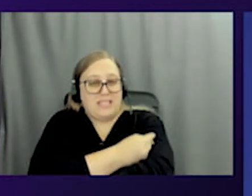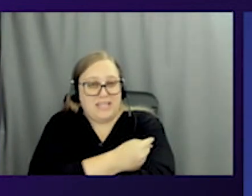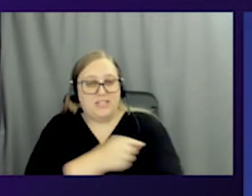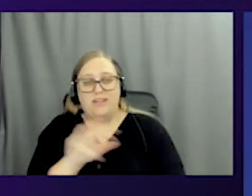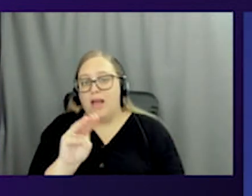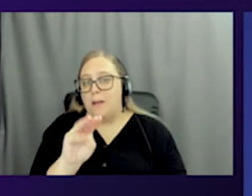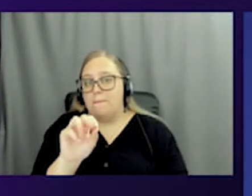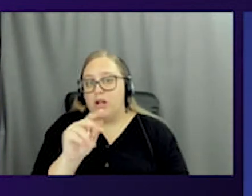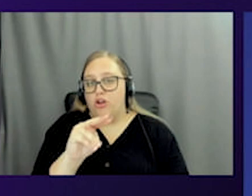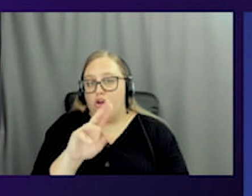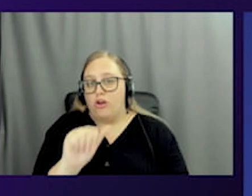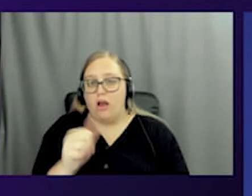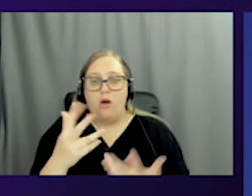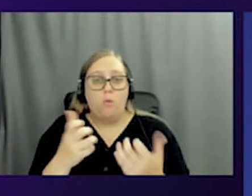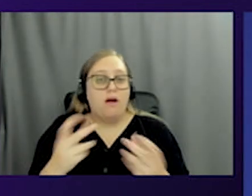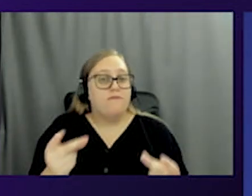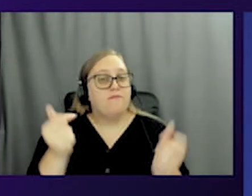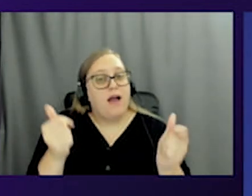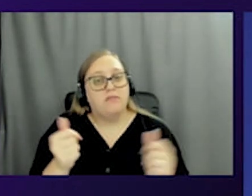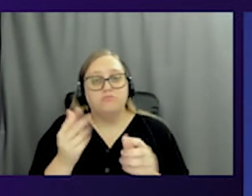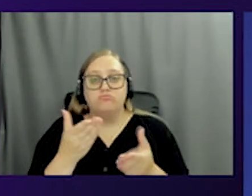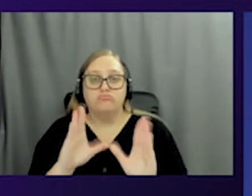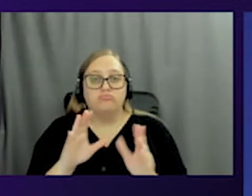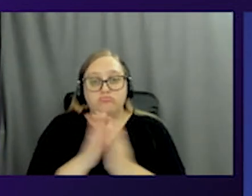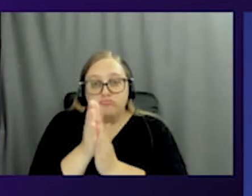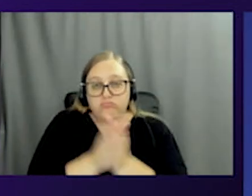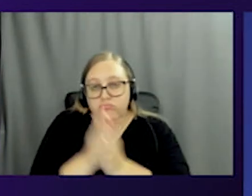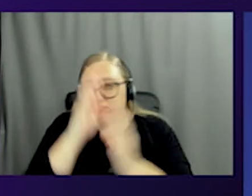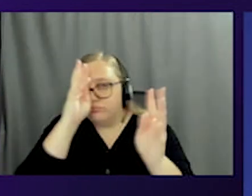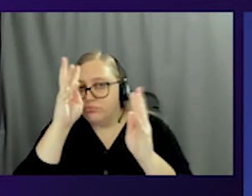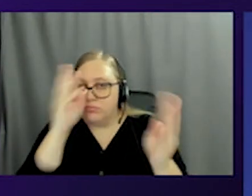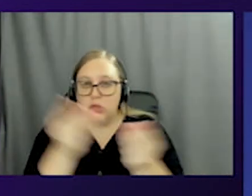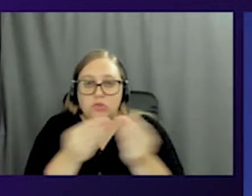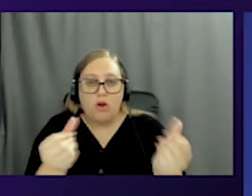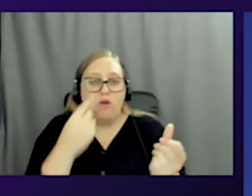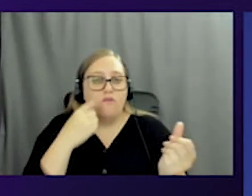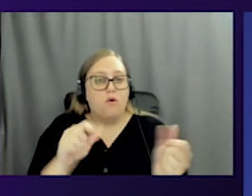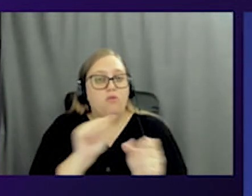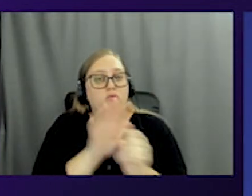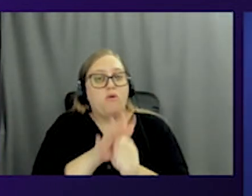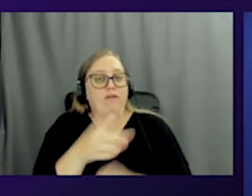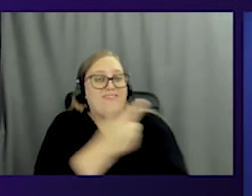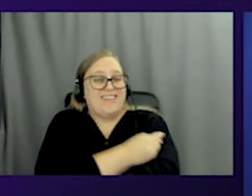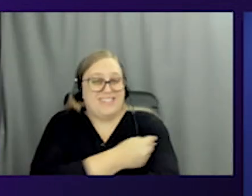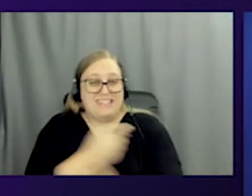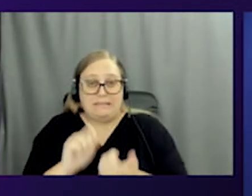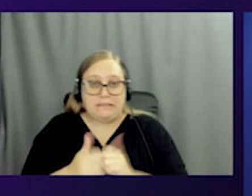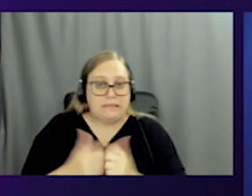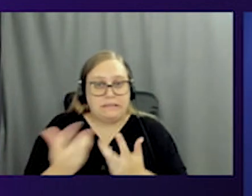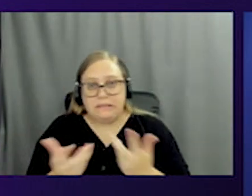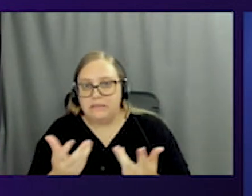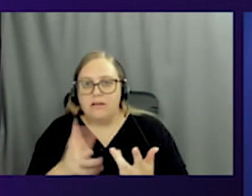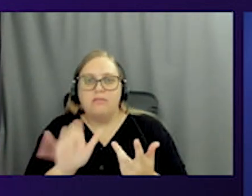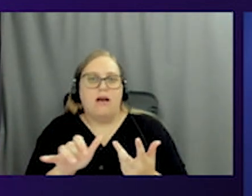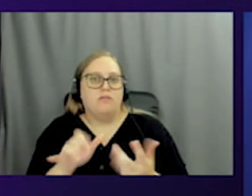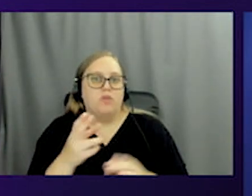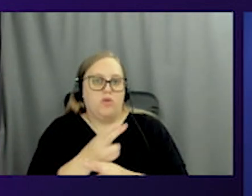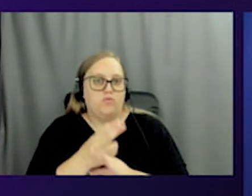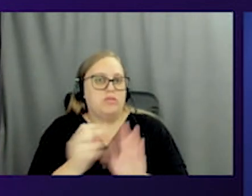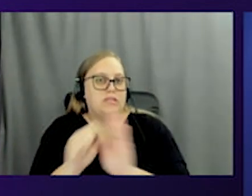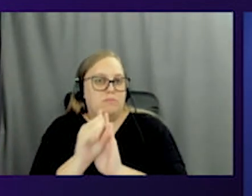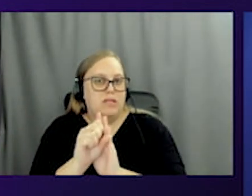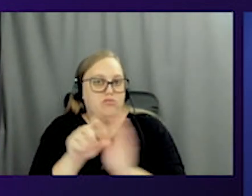was looking for faster ways to innovate and solve for vaccines for COVID, for instance. And I think another thing is that